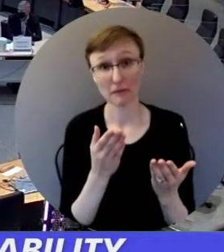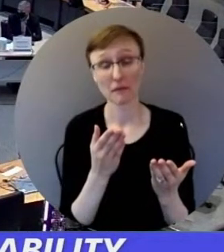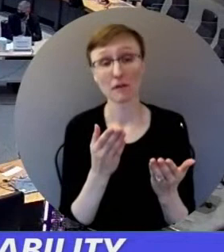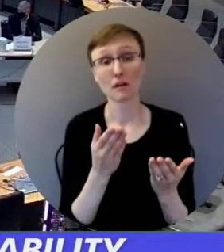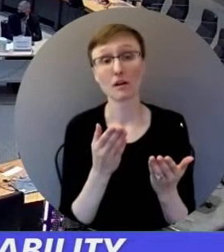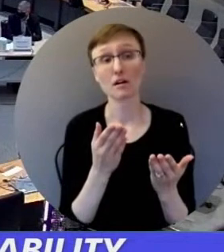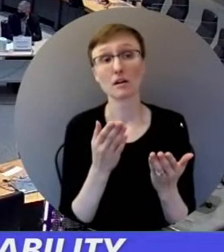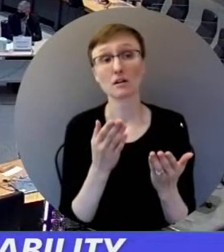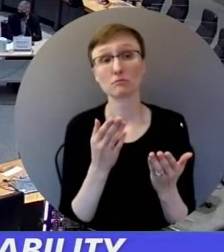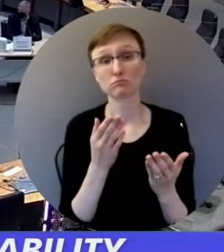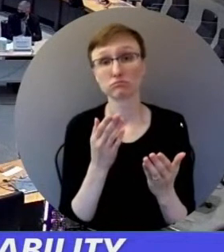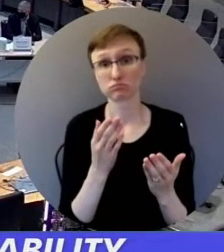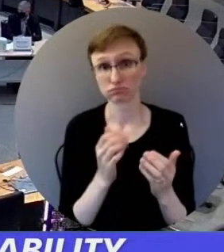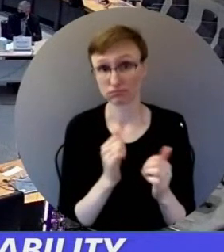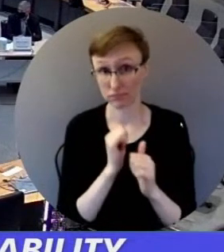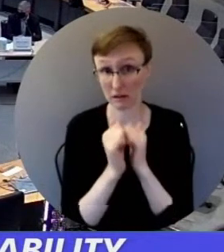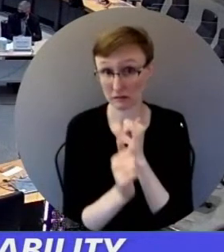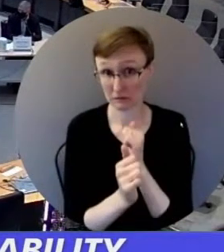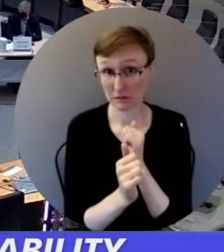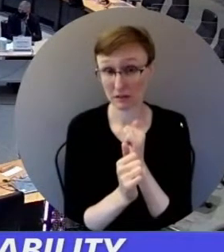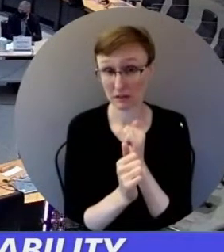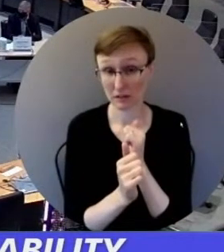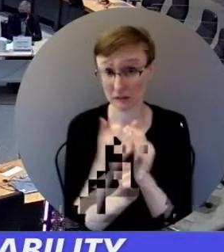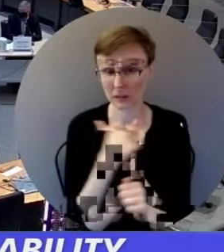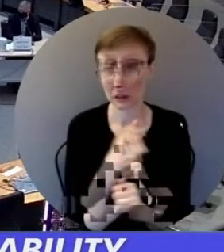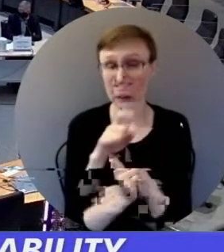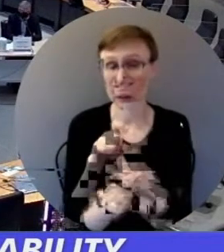the northern stands.